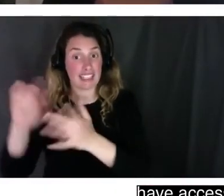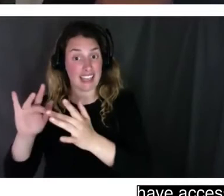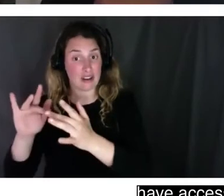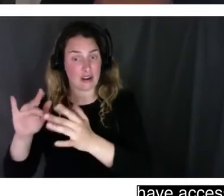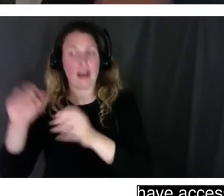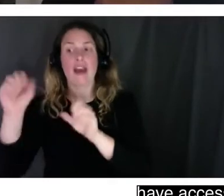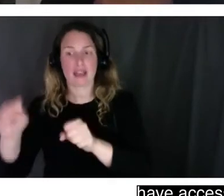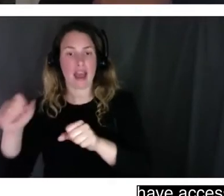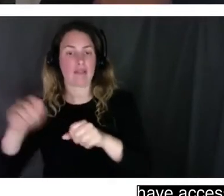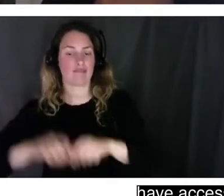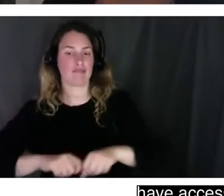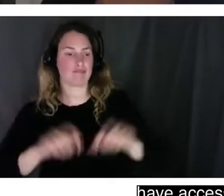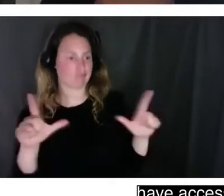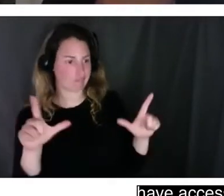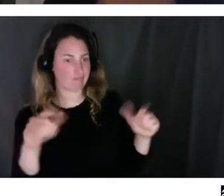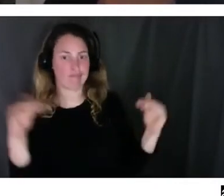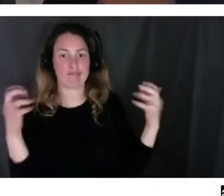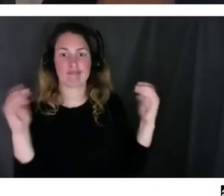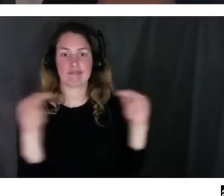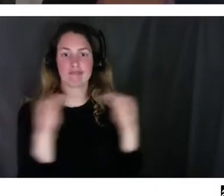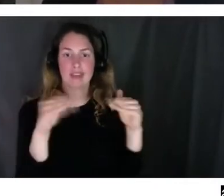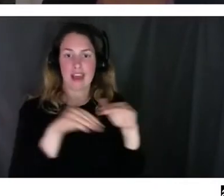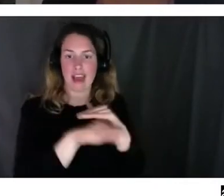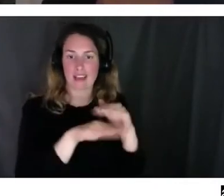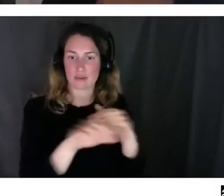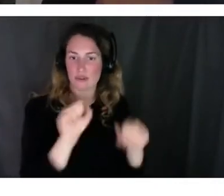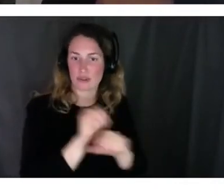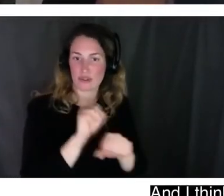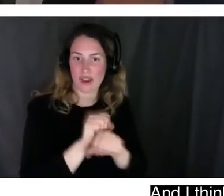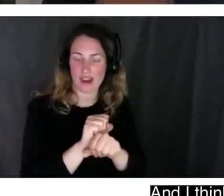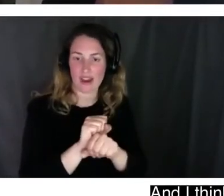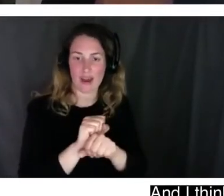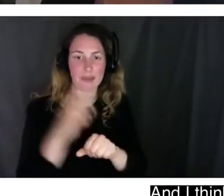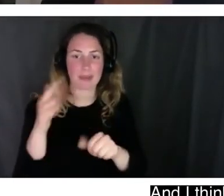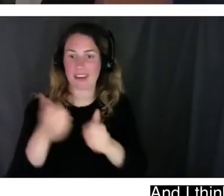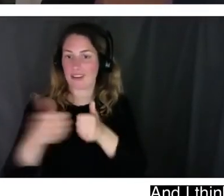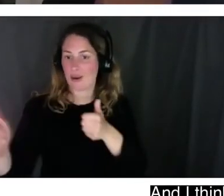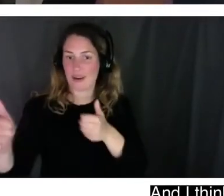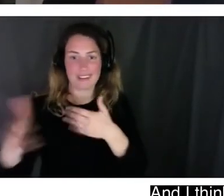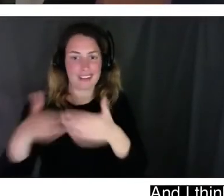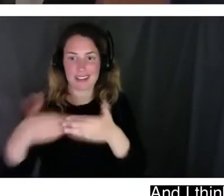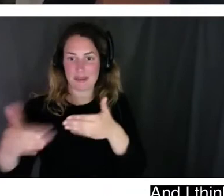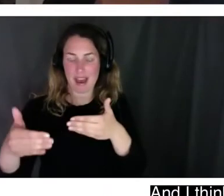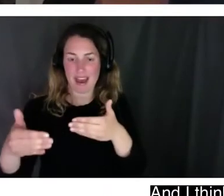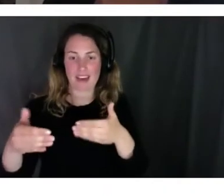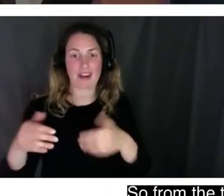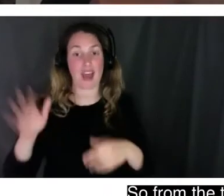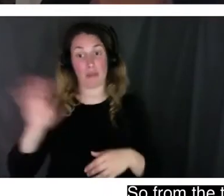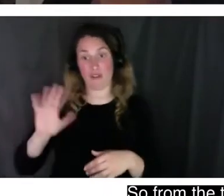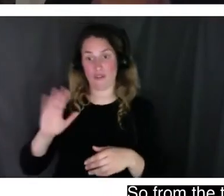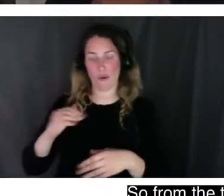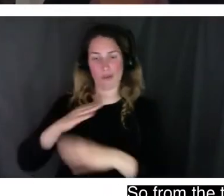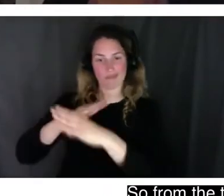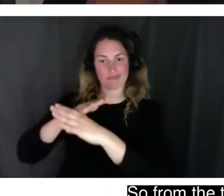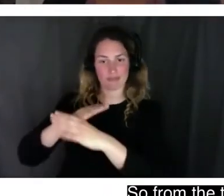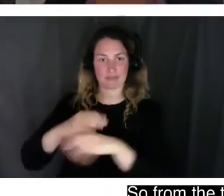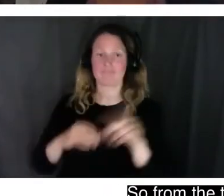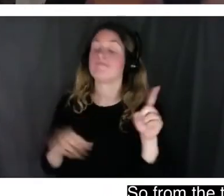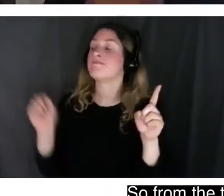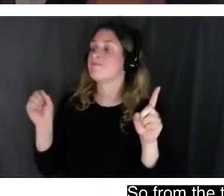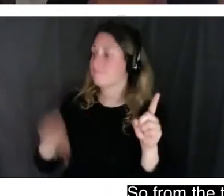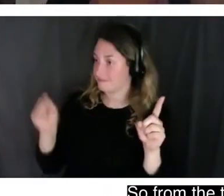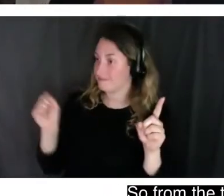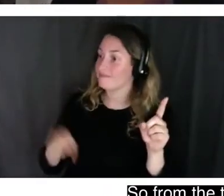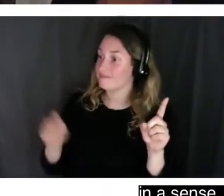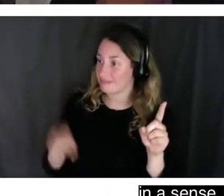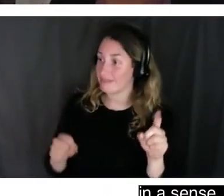jobs that they wouldn't have access to in the past. And I think that's really powerful as well. So from the top down and